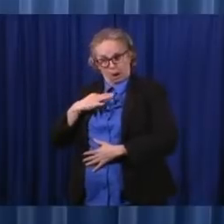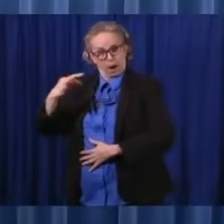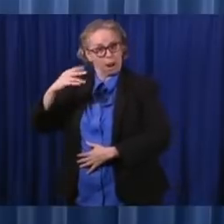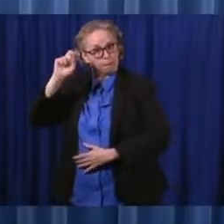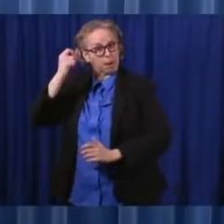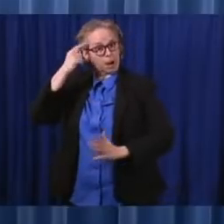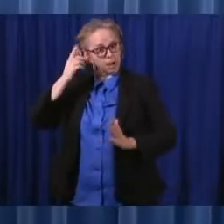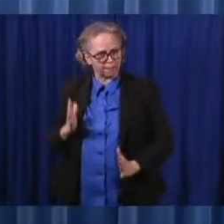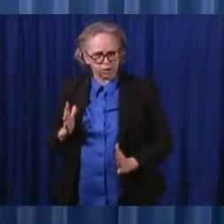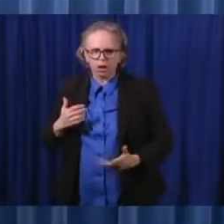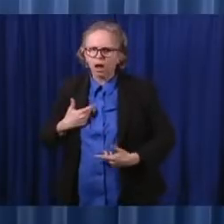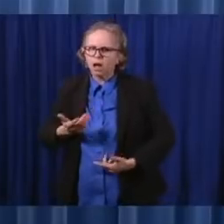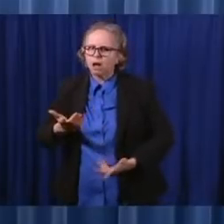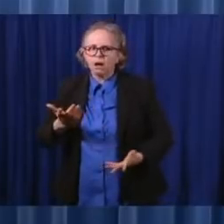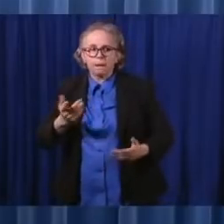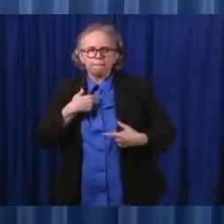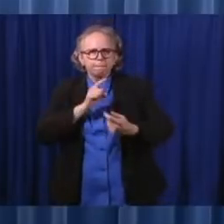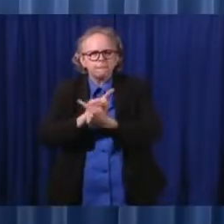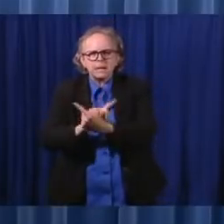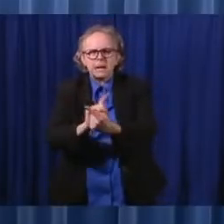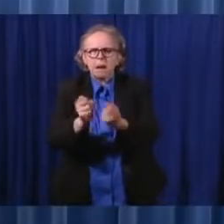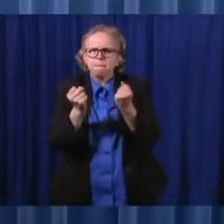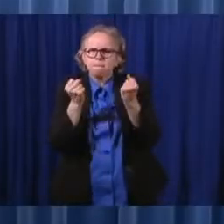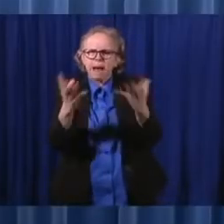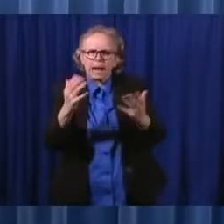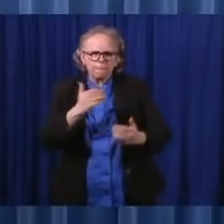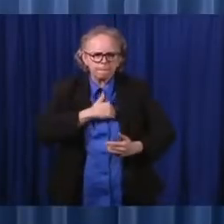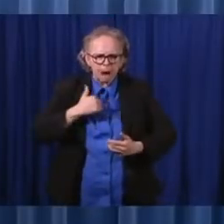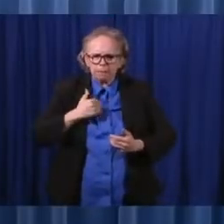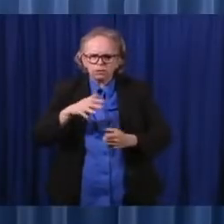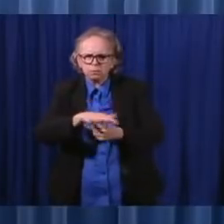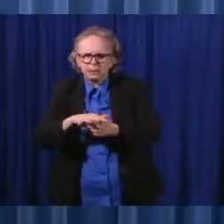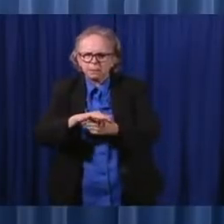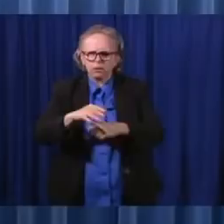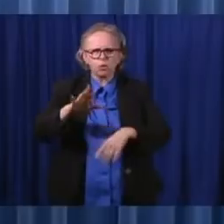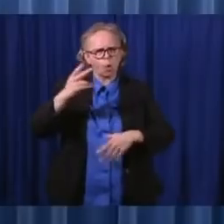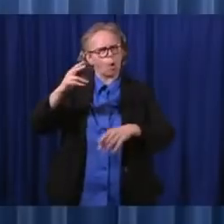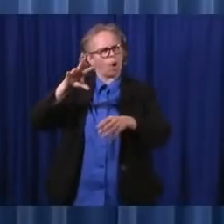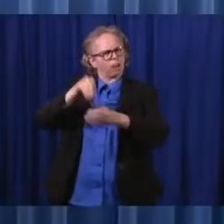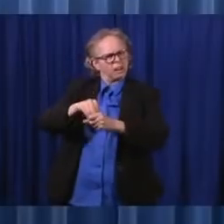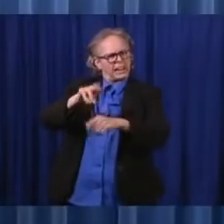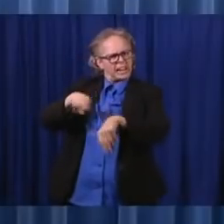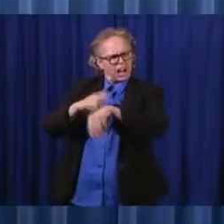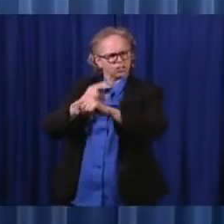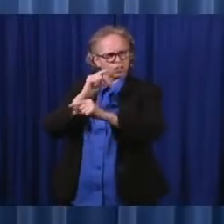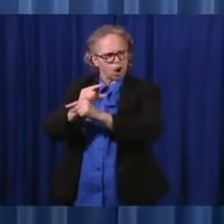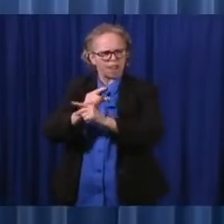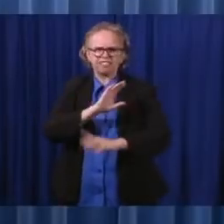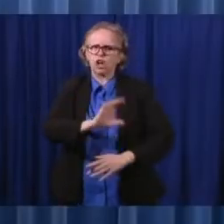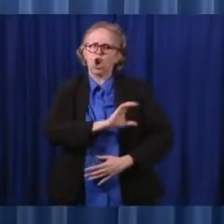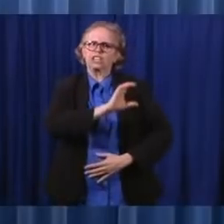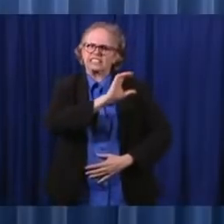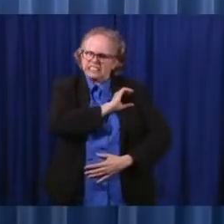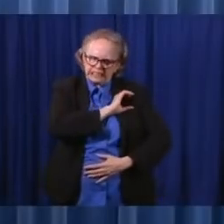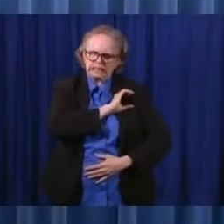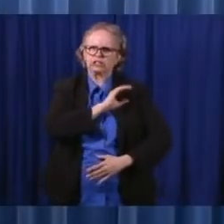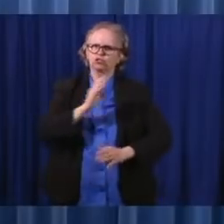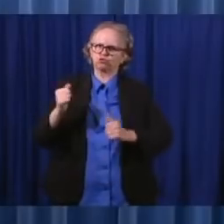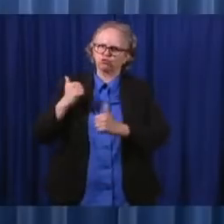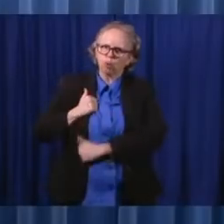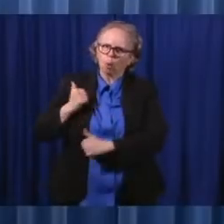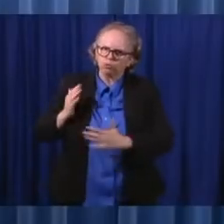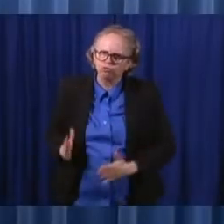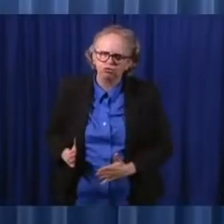of members of the Guard. They're citizen soldiers. They do absolutely an amazing job. But